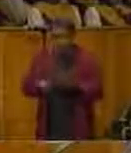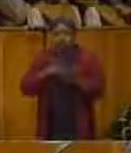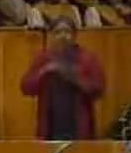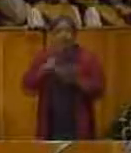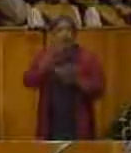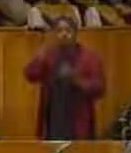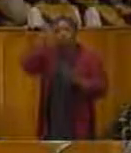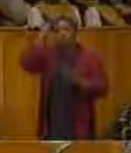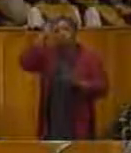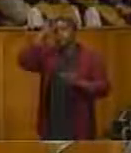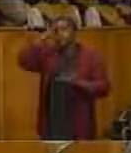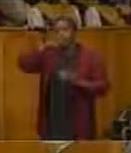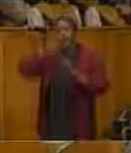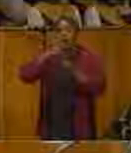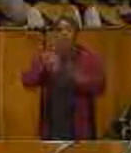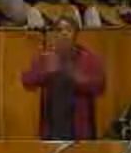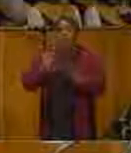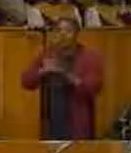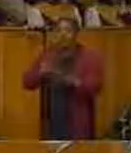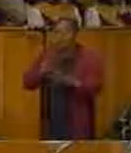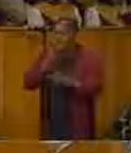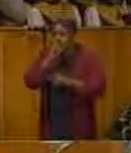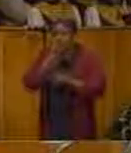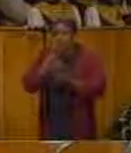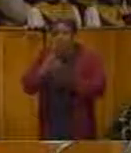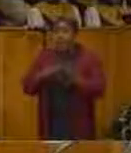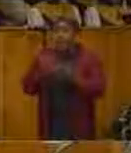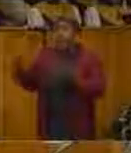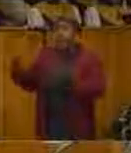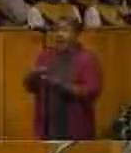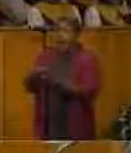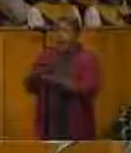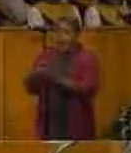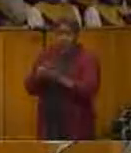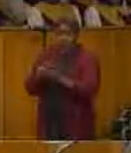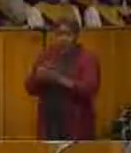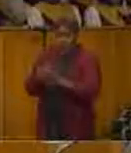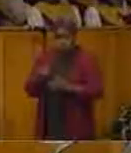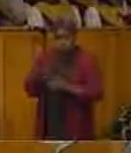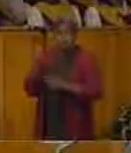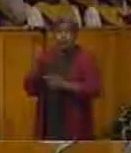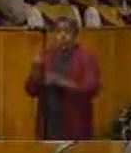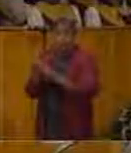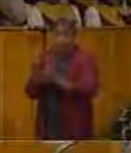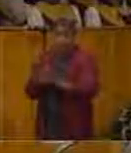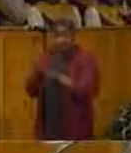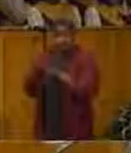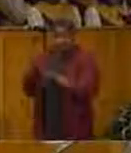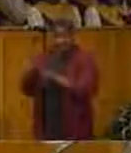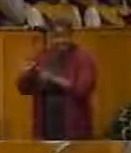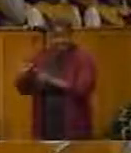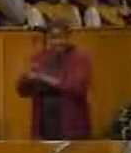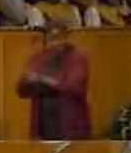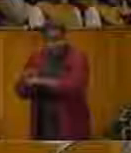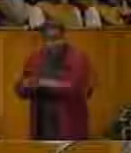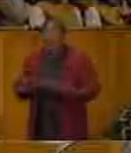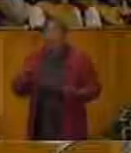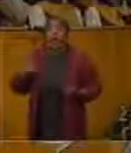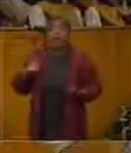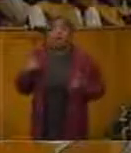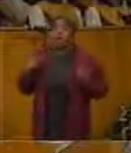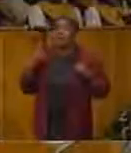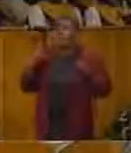know a thing about investing. I hire my financial planner to do all of that. I have